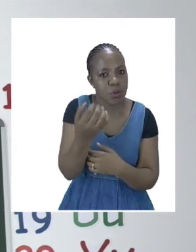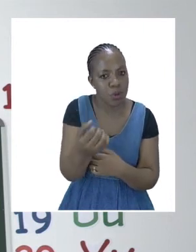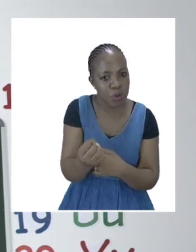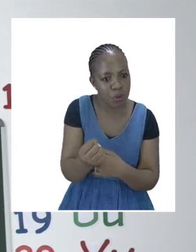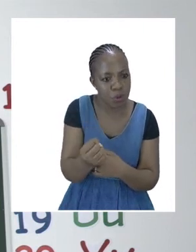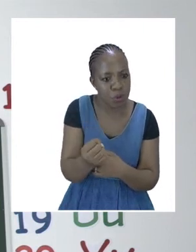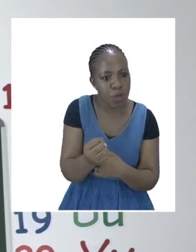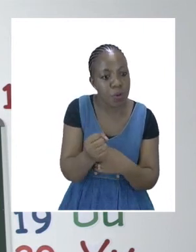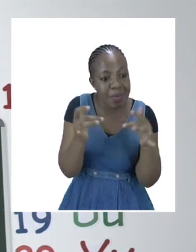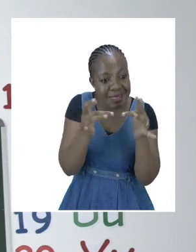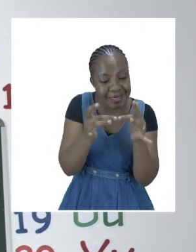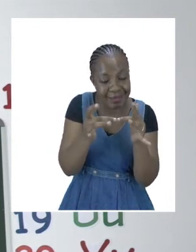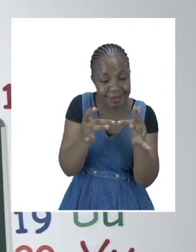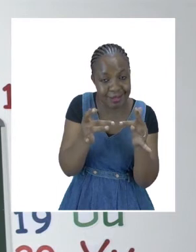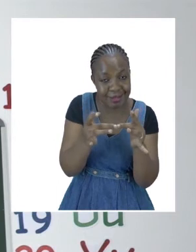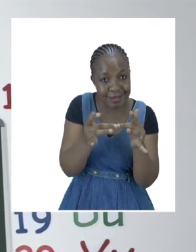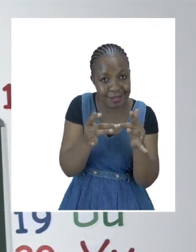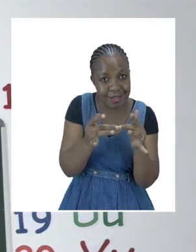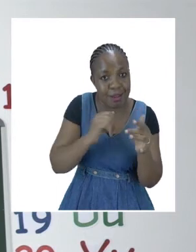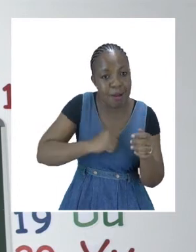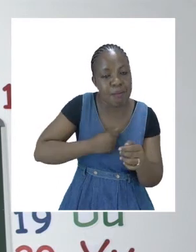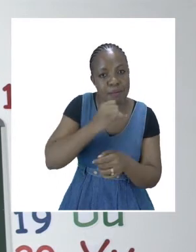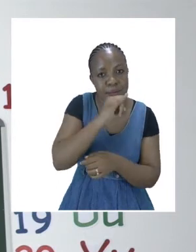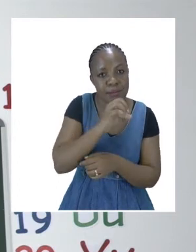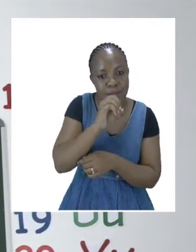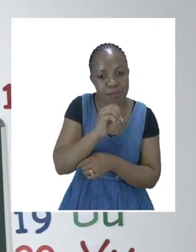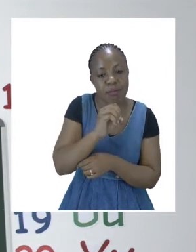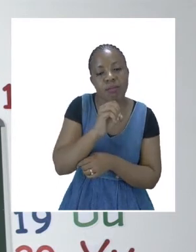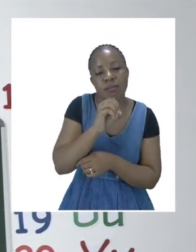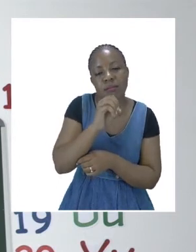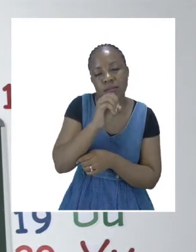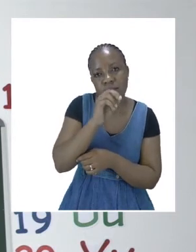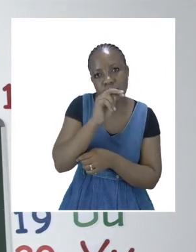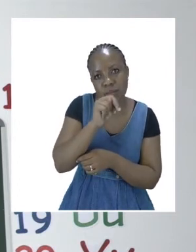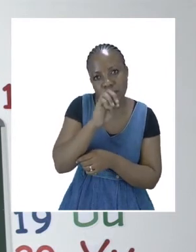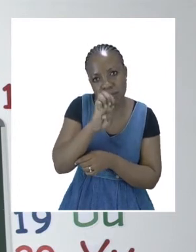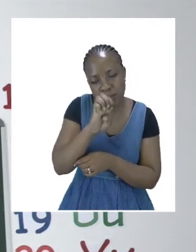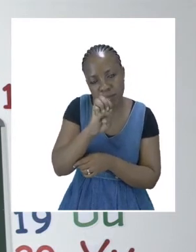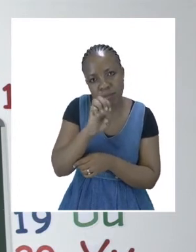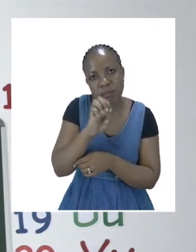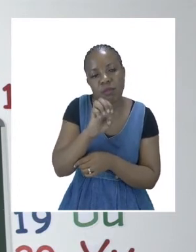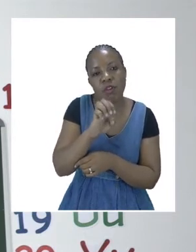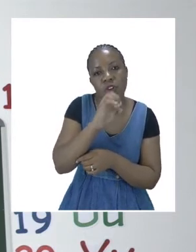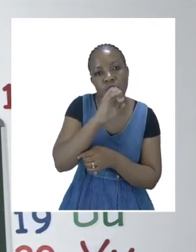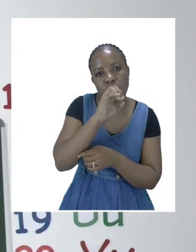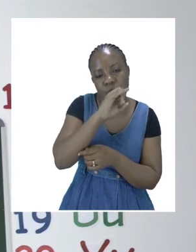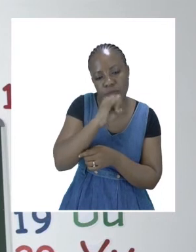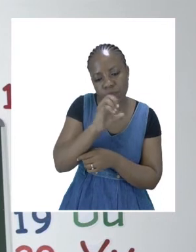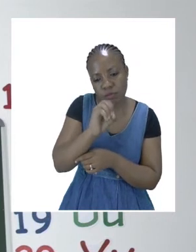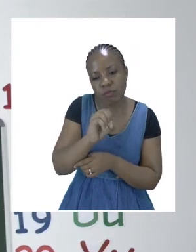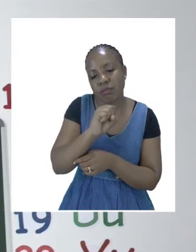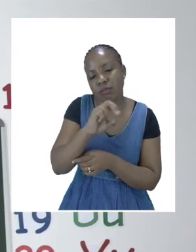our online platforms, MyZone and Zoshi Facebook pages, and in addition,